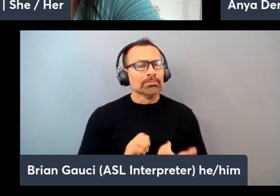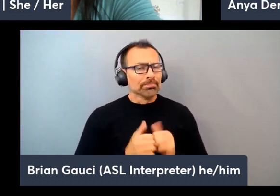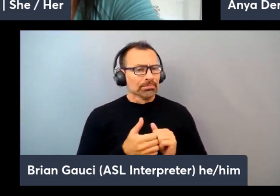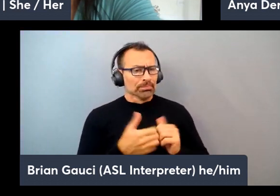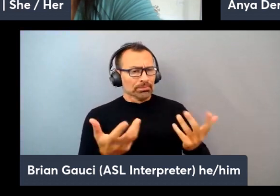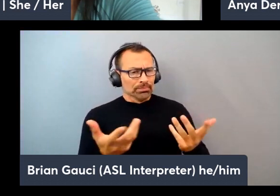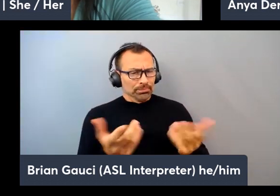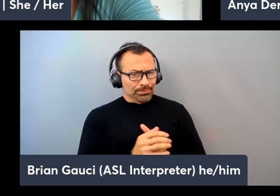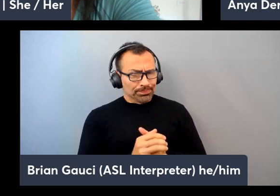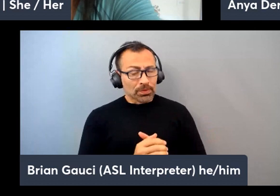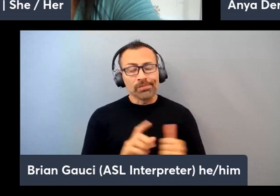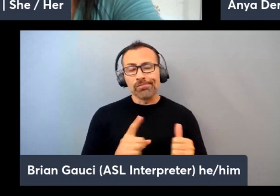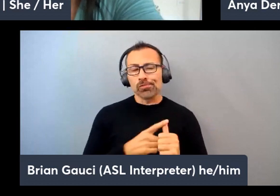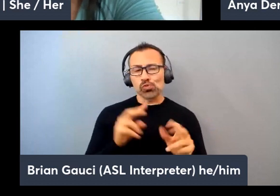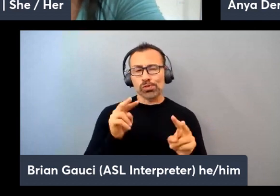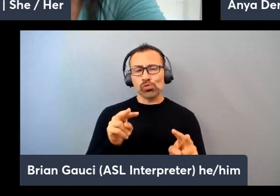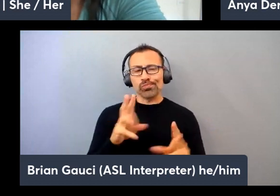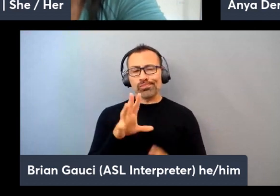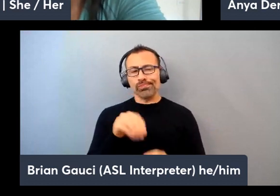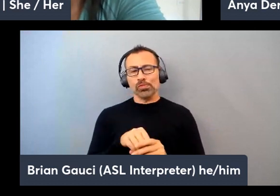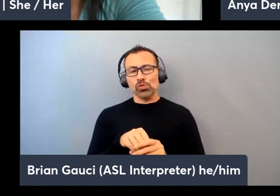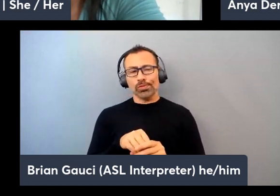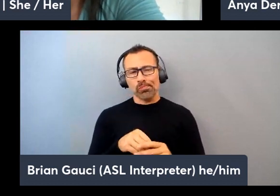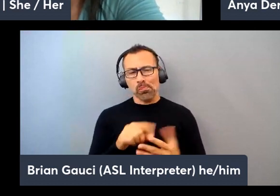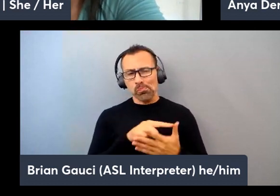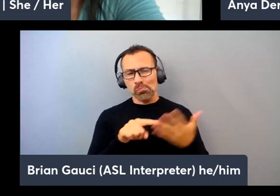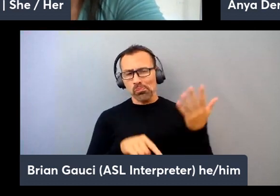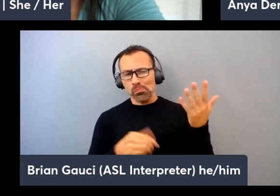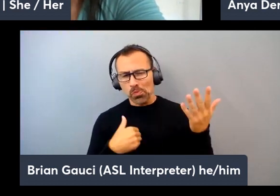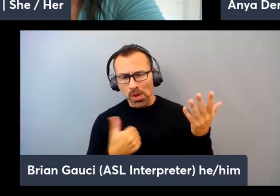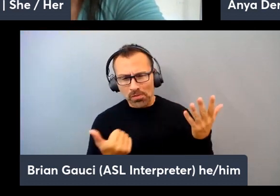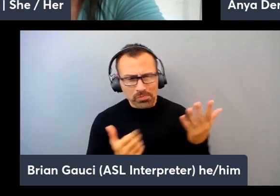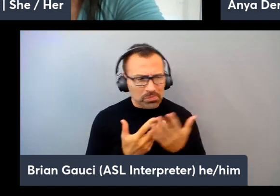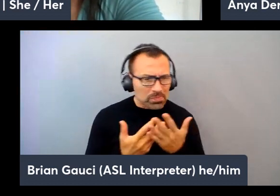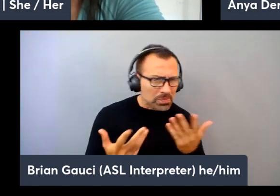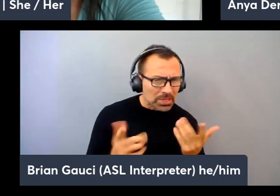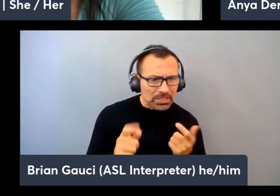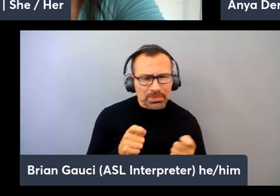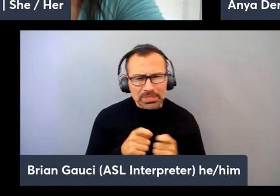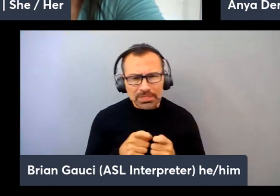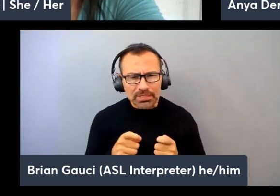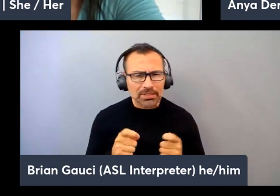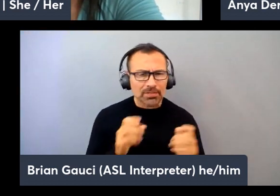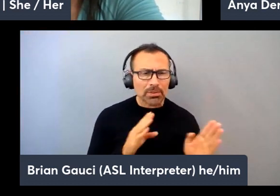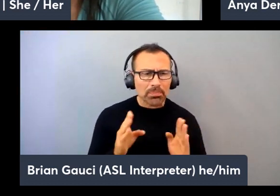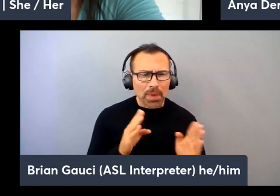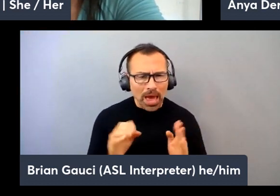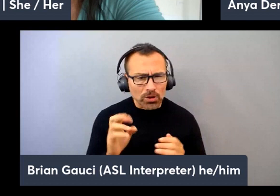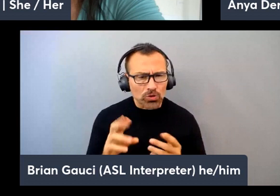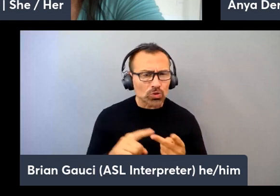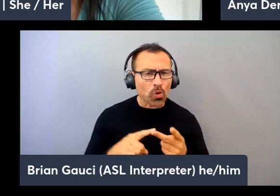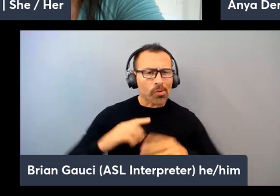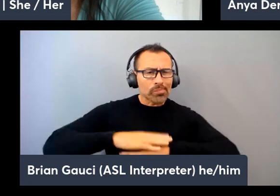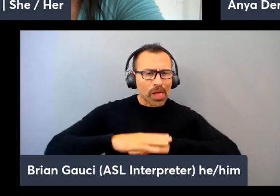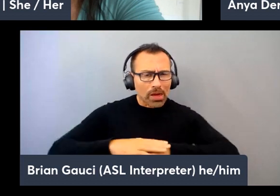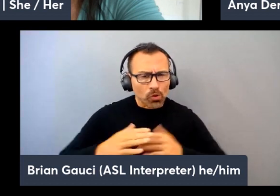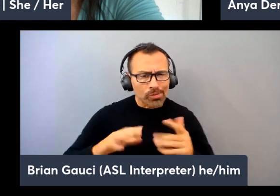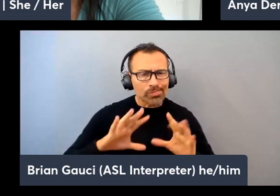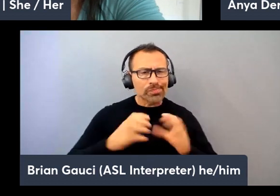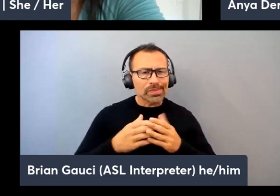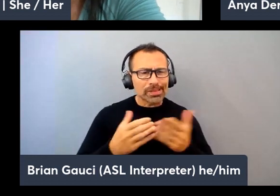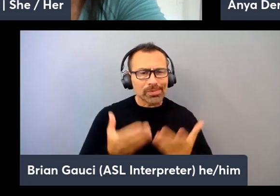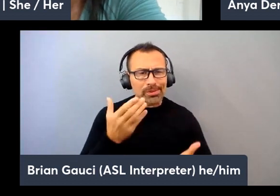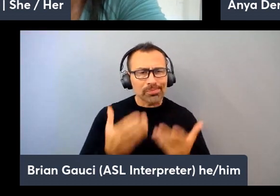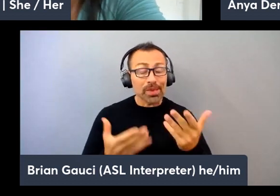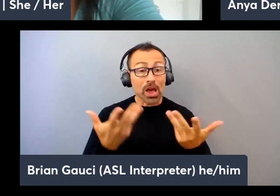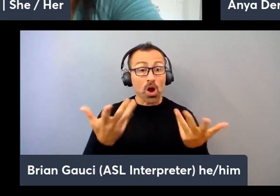at what we had internally, right, to see if we had any particular patterns that we were using, or any other platform teams that might already